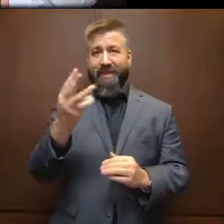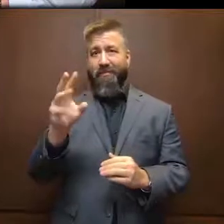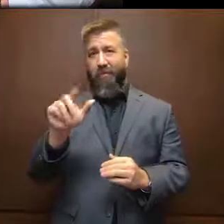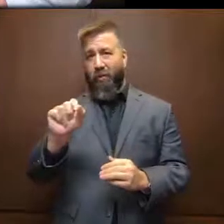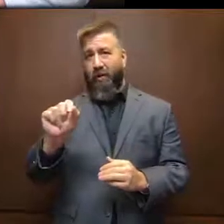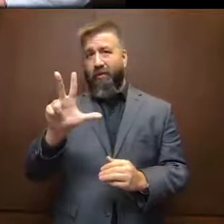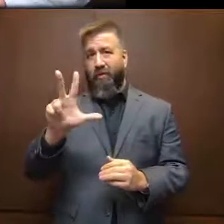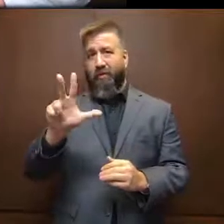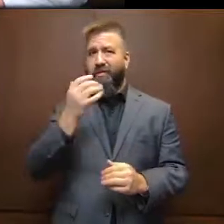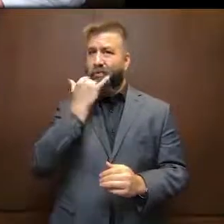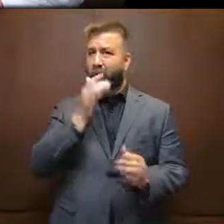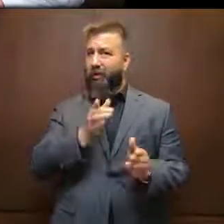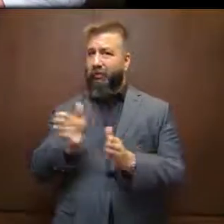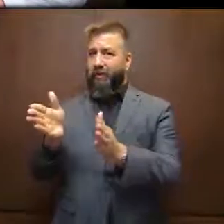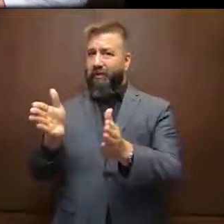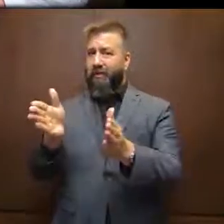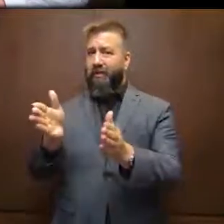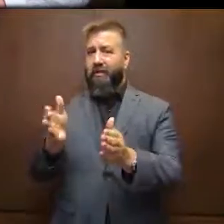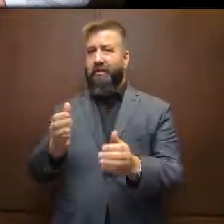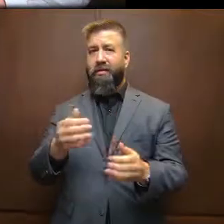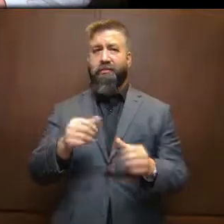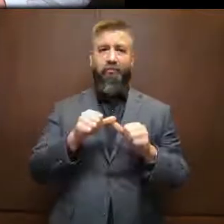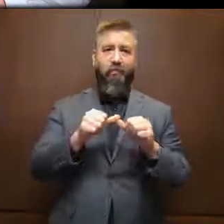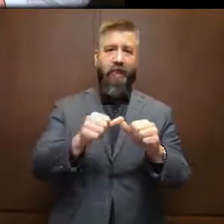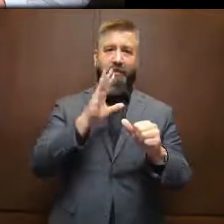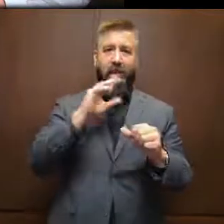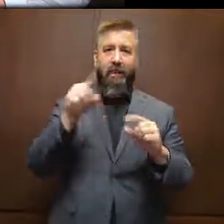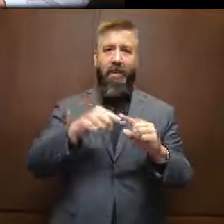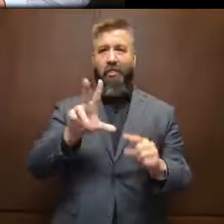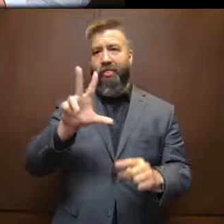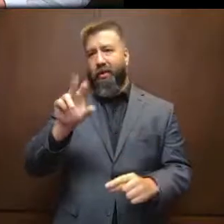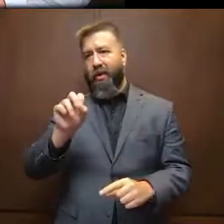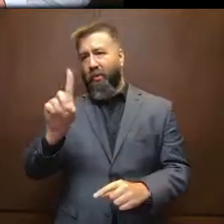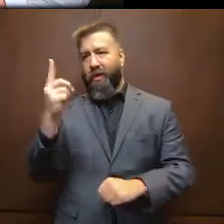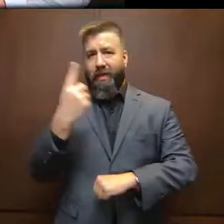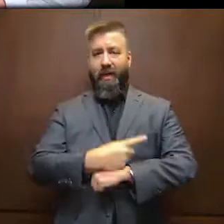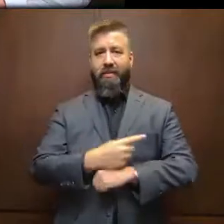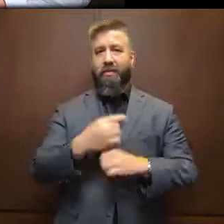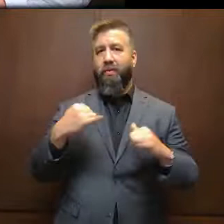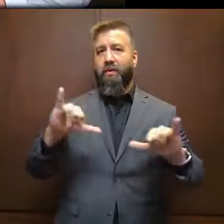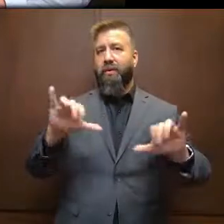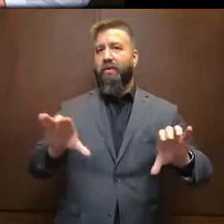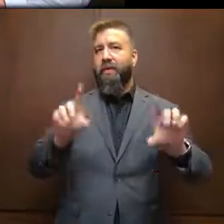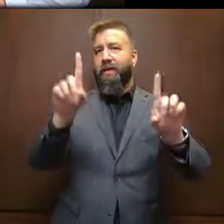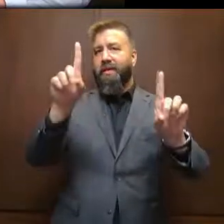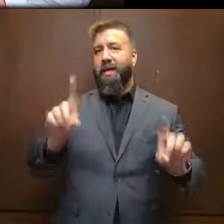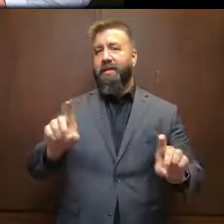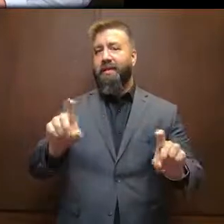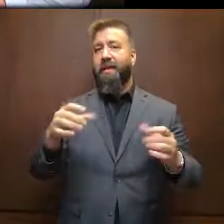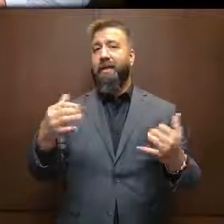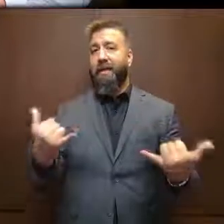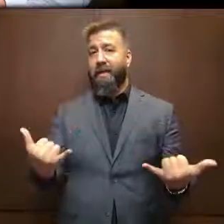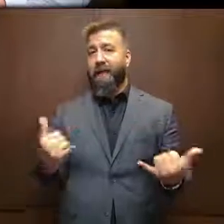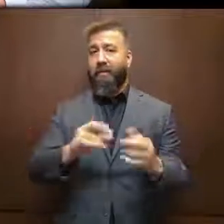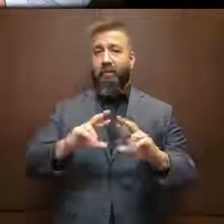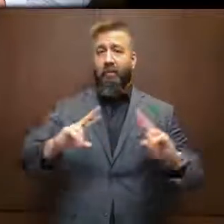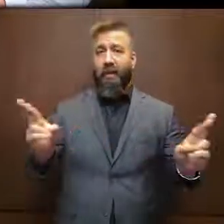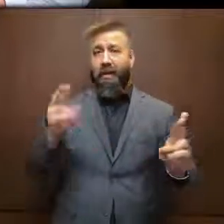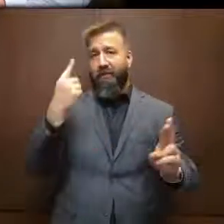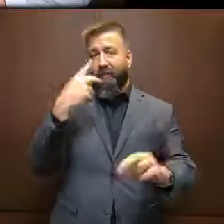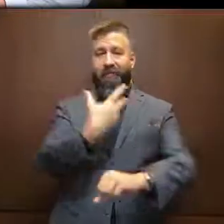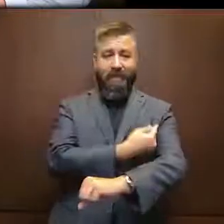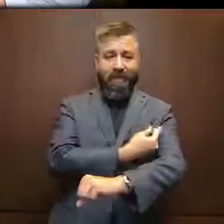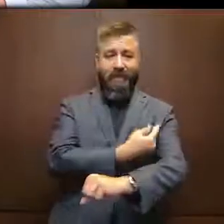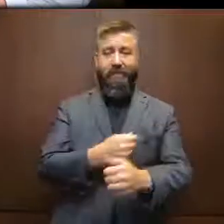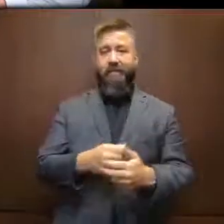we keep talking about this 301 days, we're still doing the testing, and now we're gearing up for the